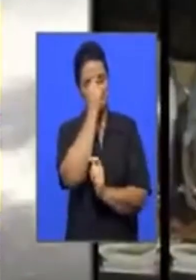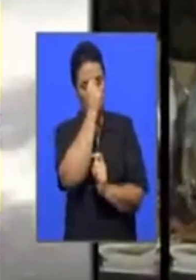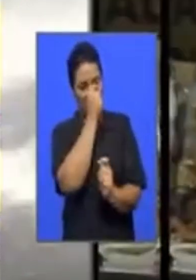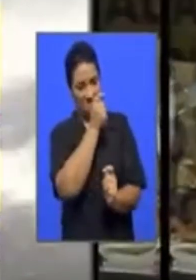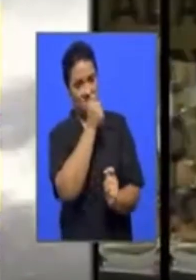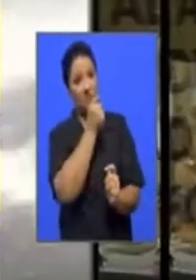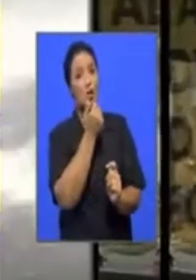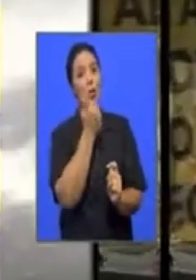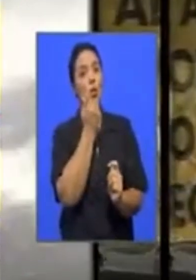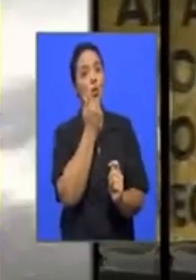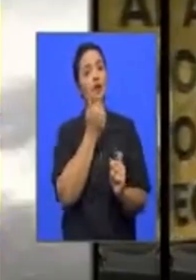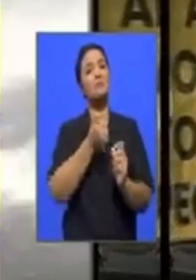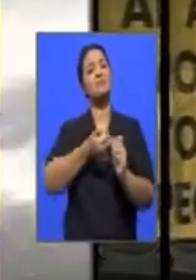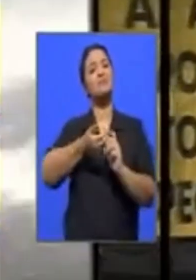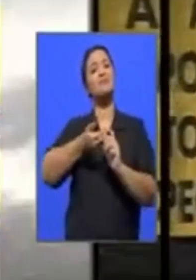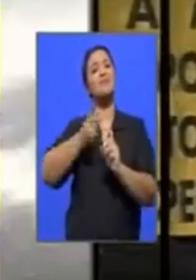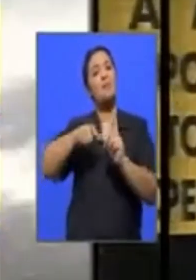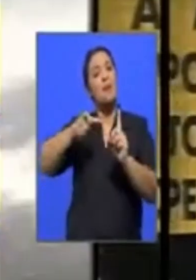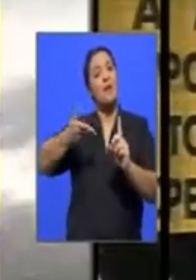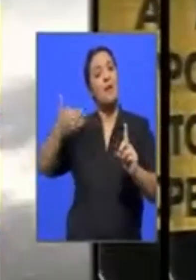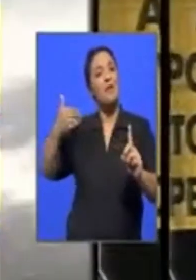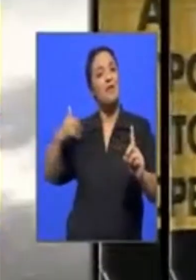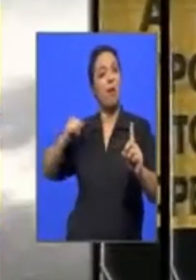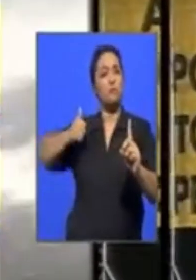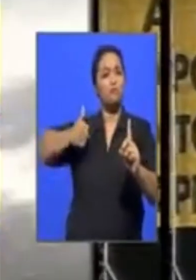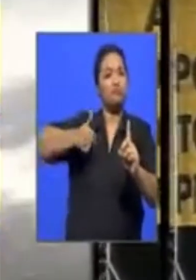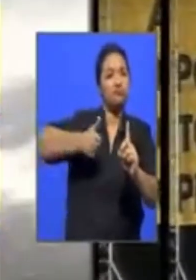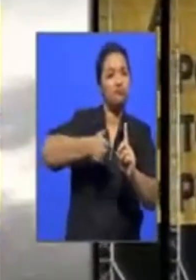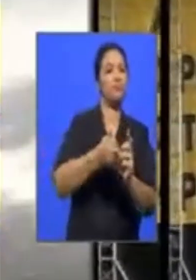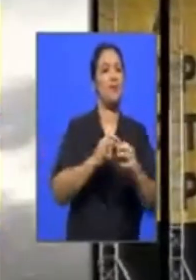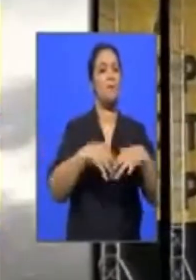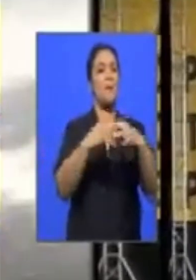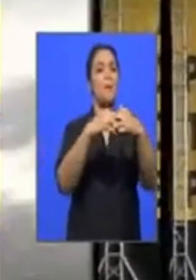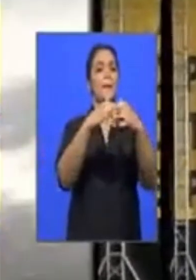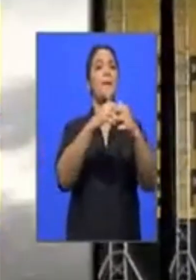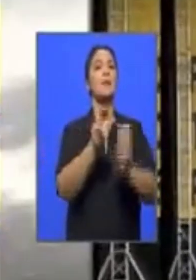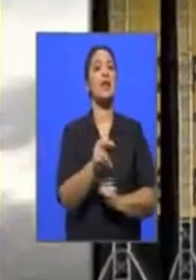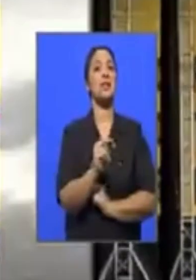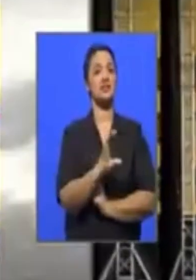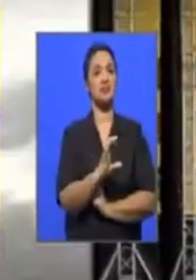by the best among us, but today we cannot say the same. The